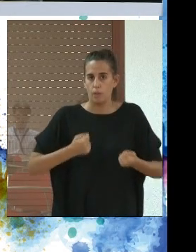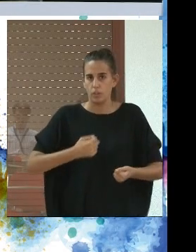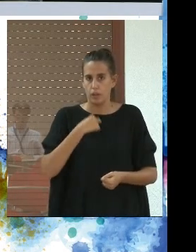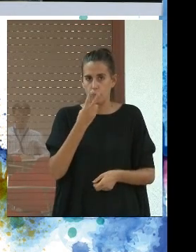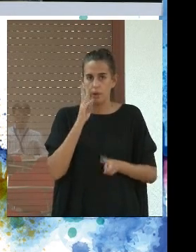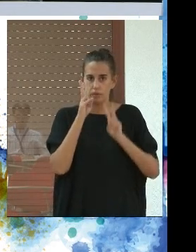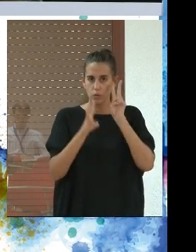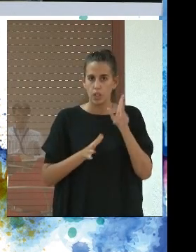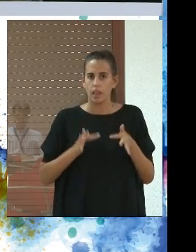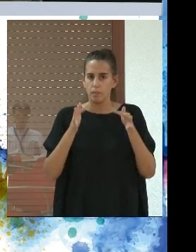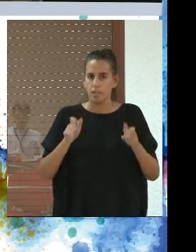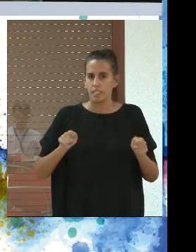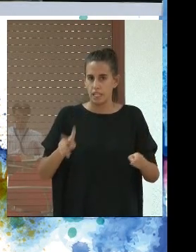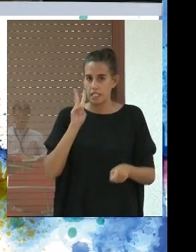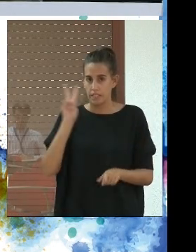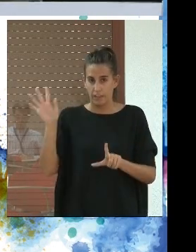for SBP.